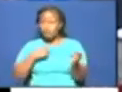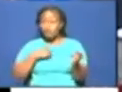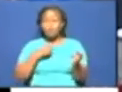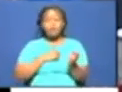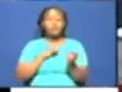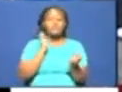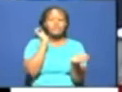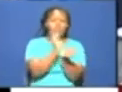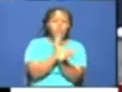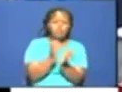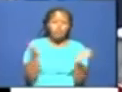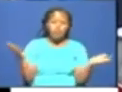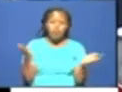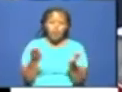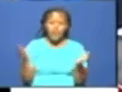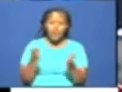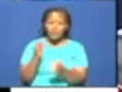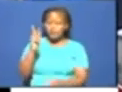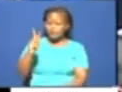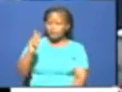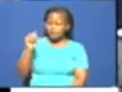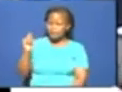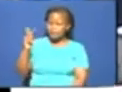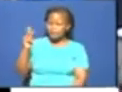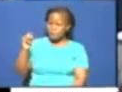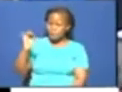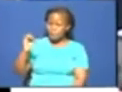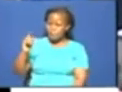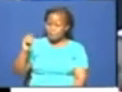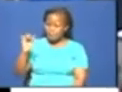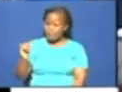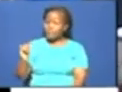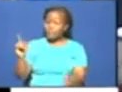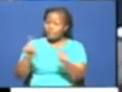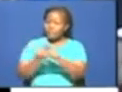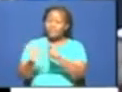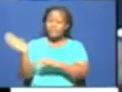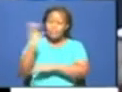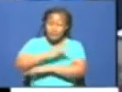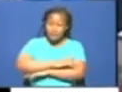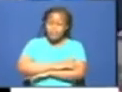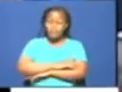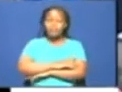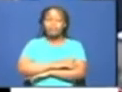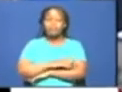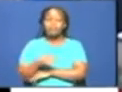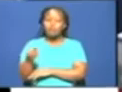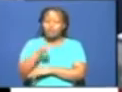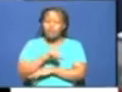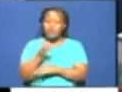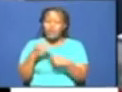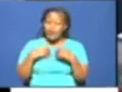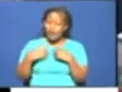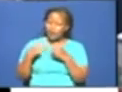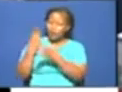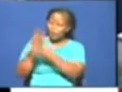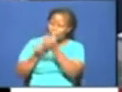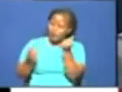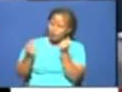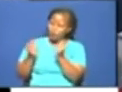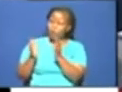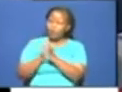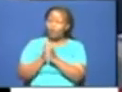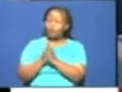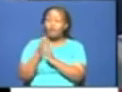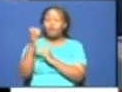Kamiti Maximum Prison on the same day with two compatriots on the 5th of